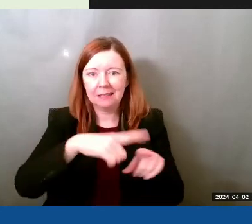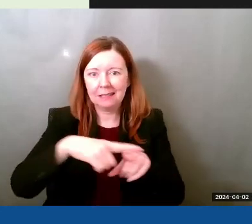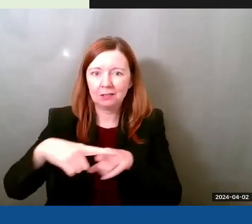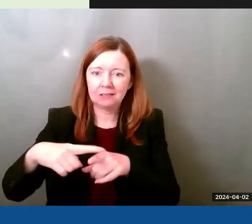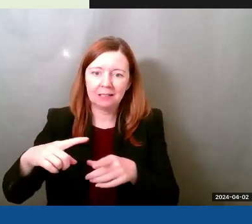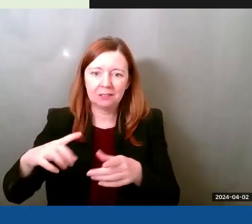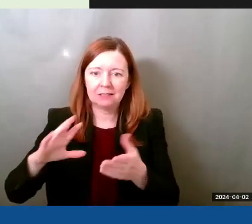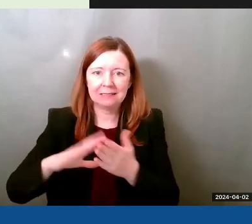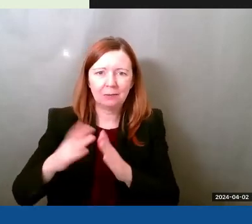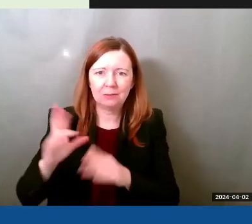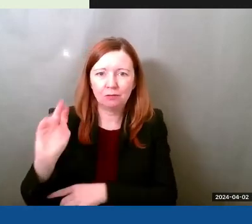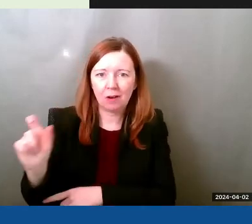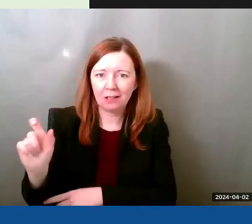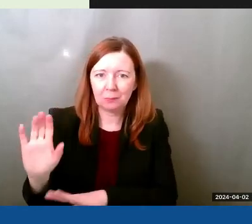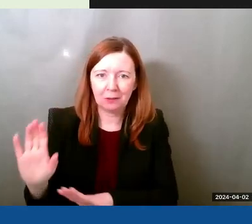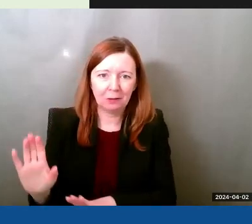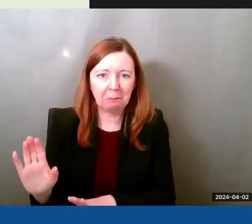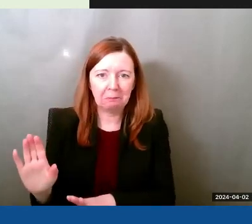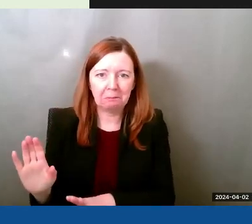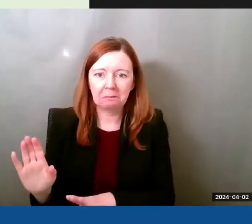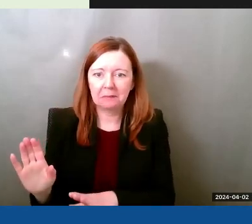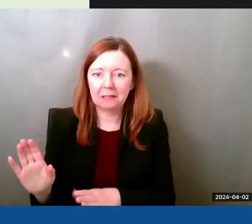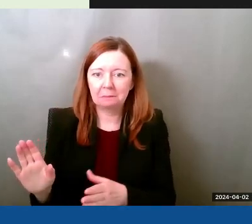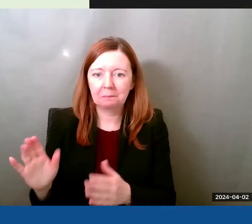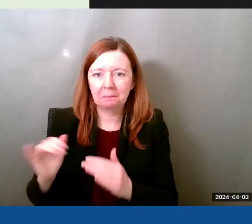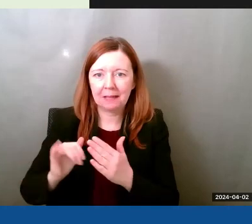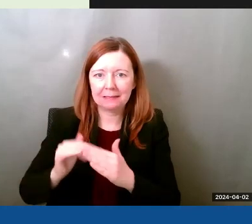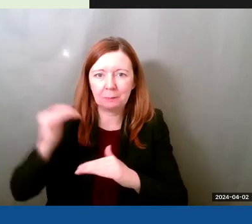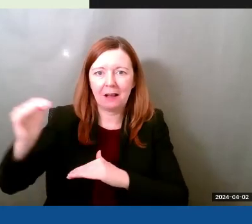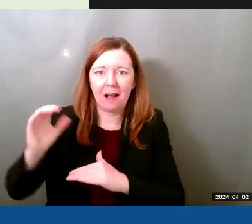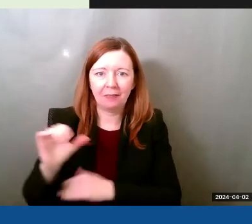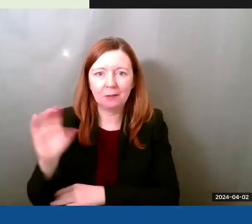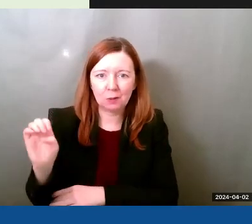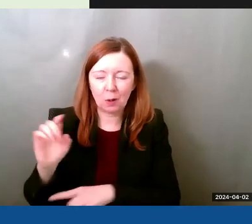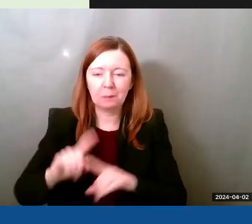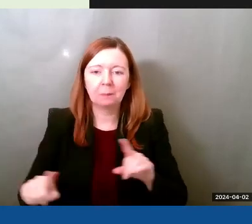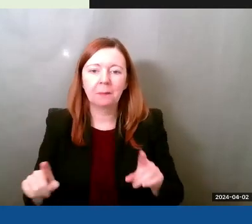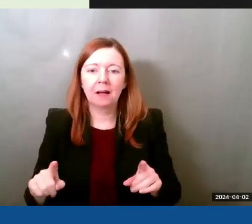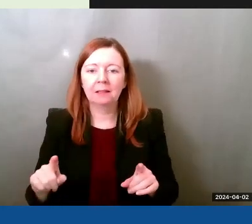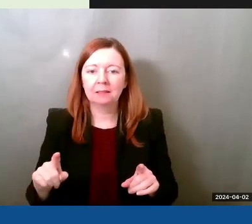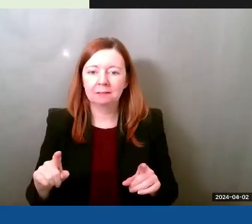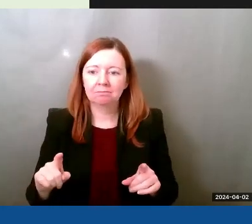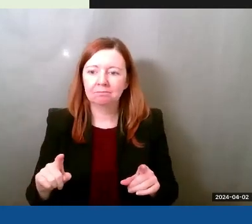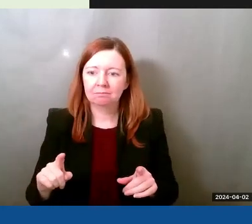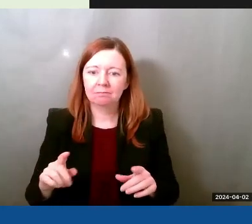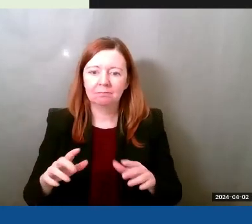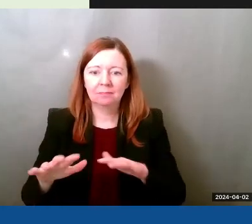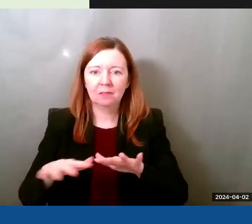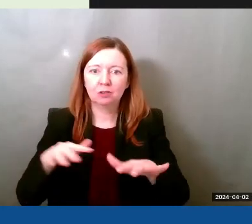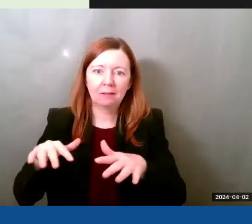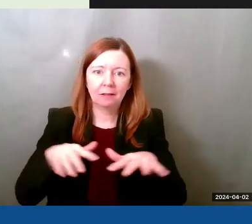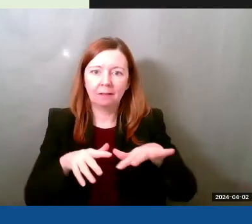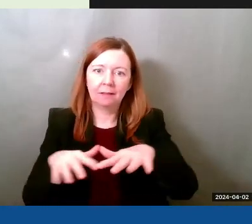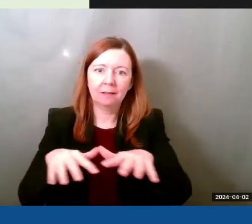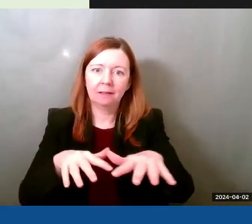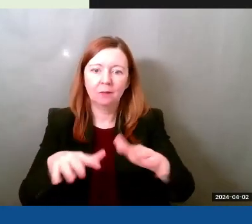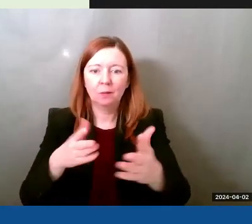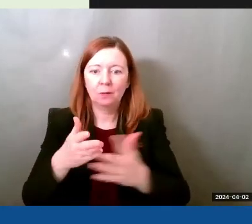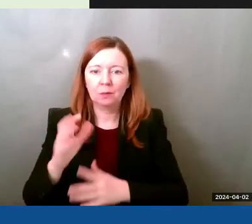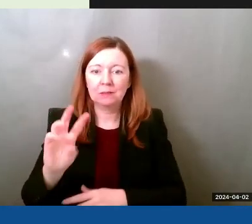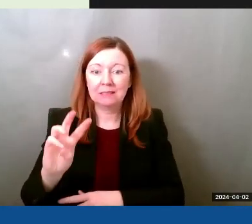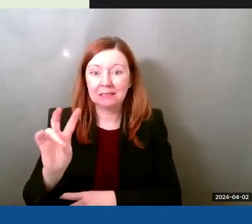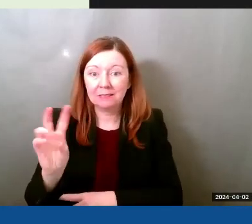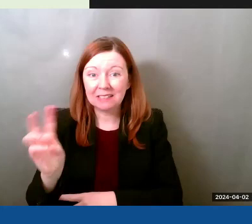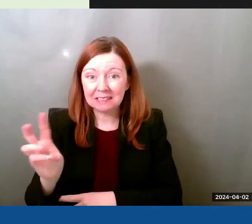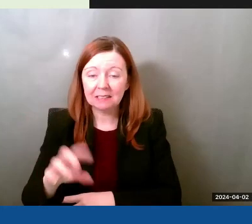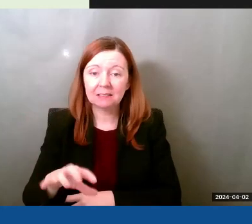downtown Roxborough. I mean, that's a little bit beyond the scope, but as those as that traffic funnels through 676